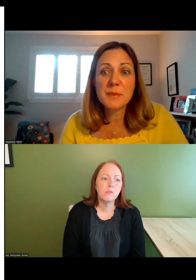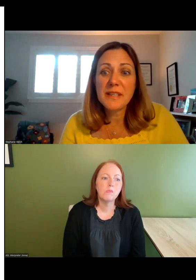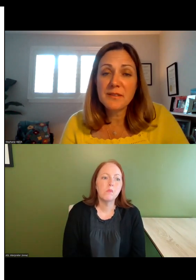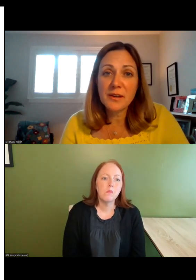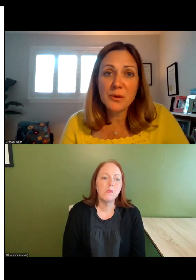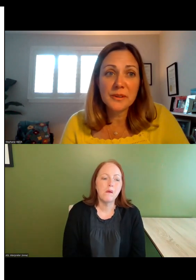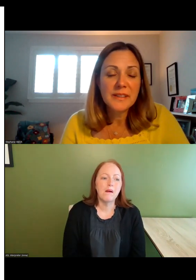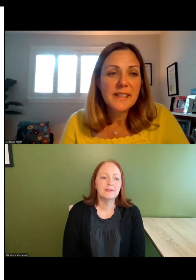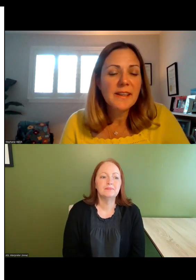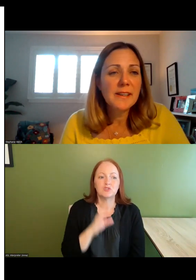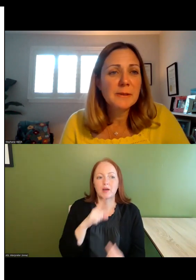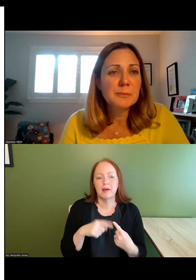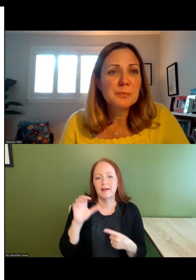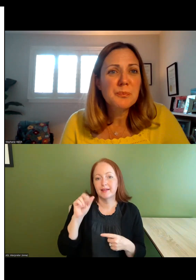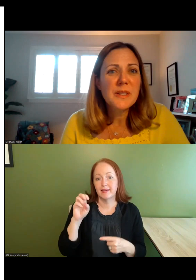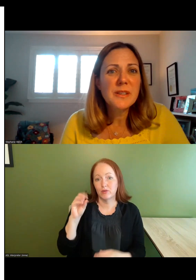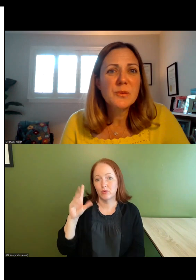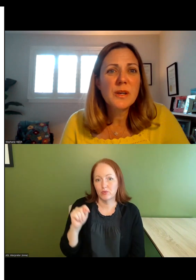So speaking of Care Court,